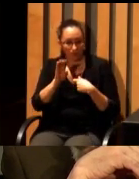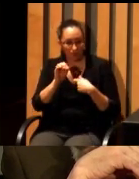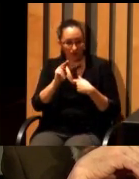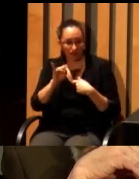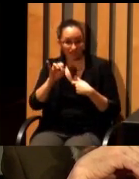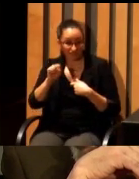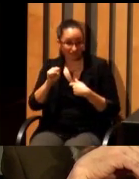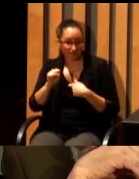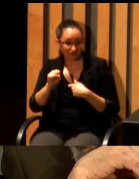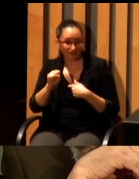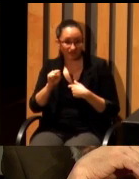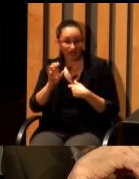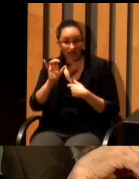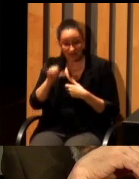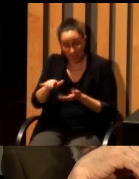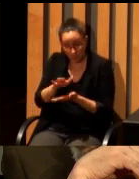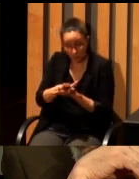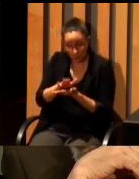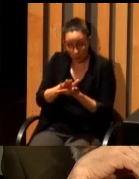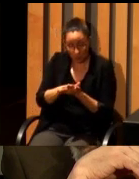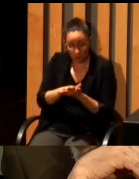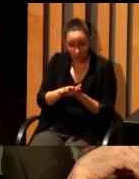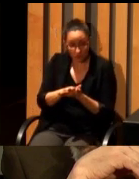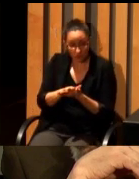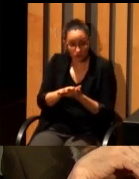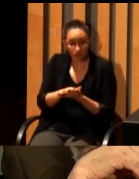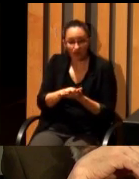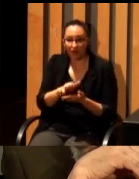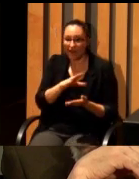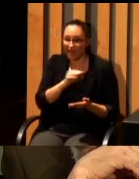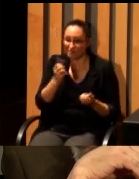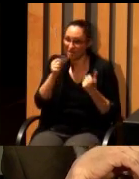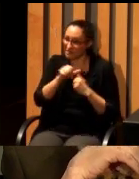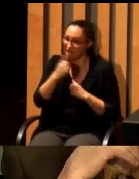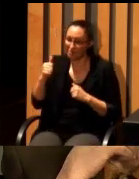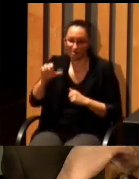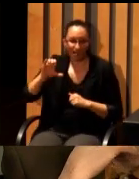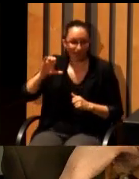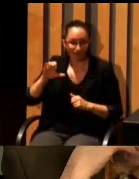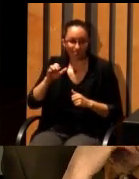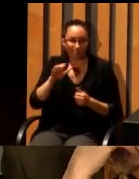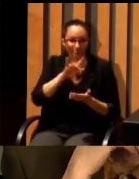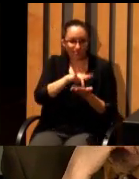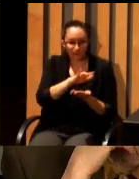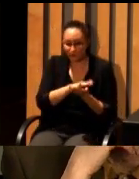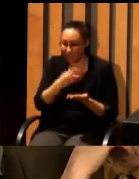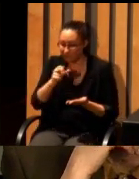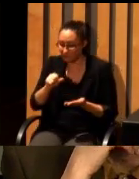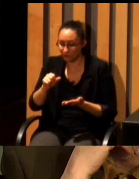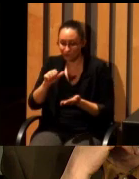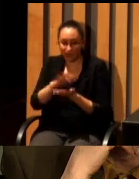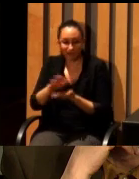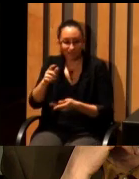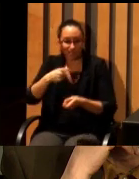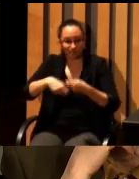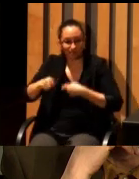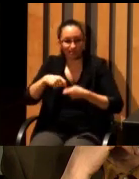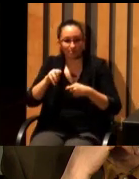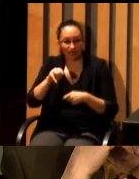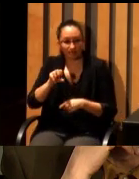That school is one among many hundreds from middle to high school to college that have swapped out their mascots in the last 40 years or